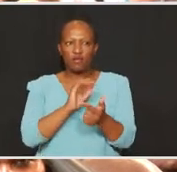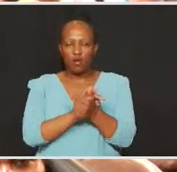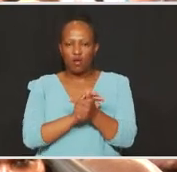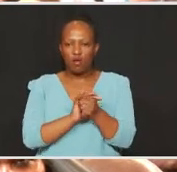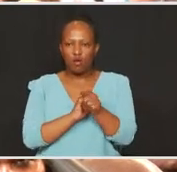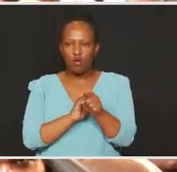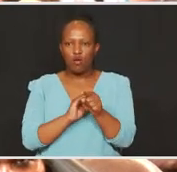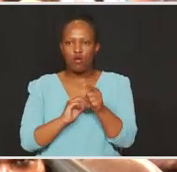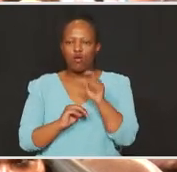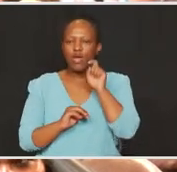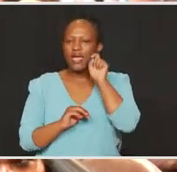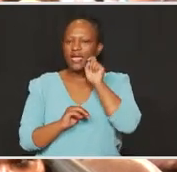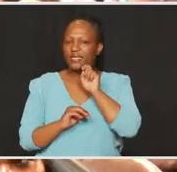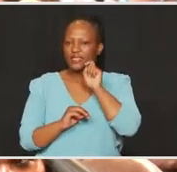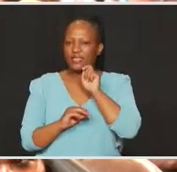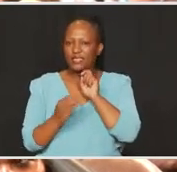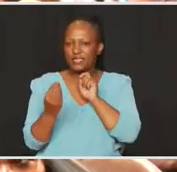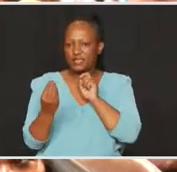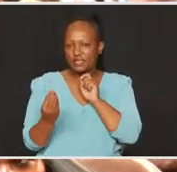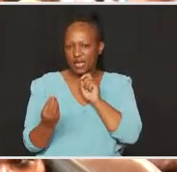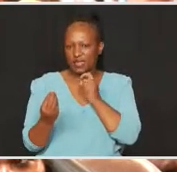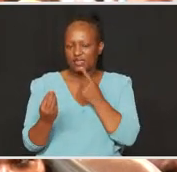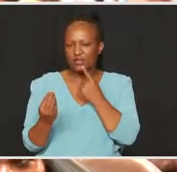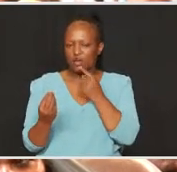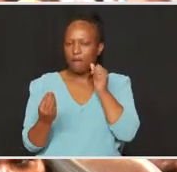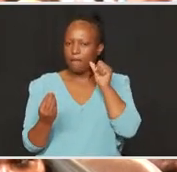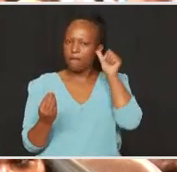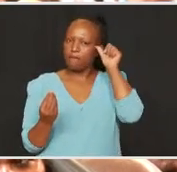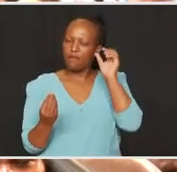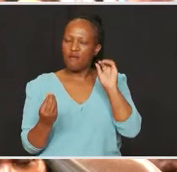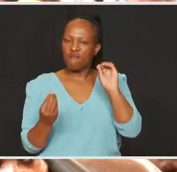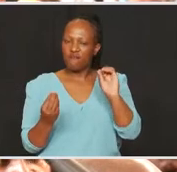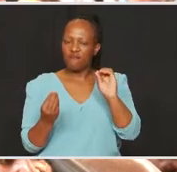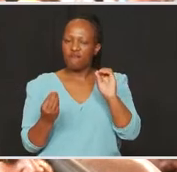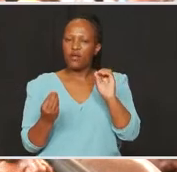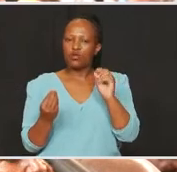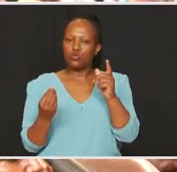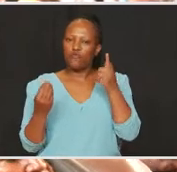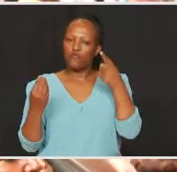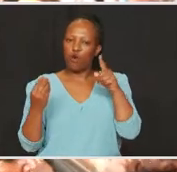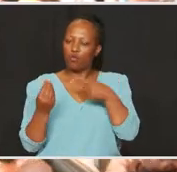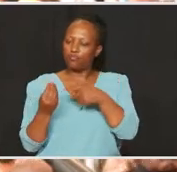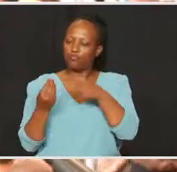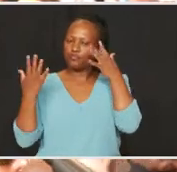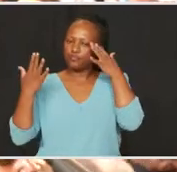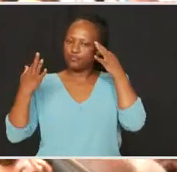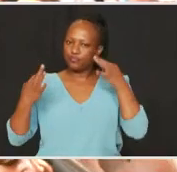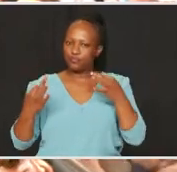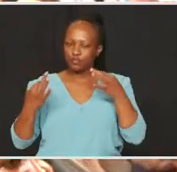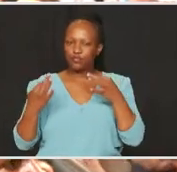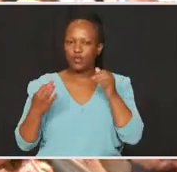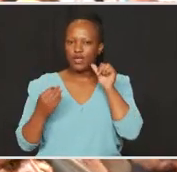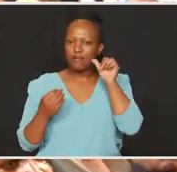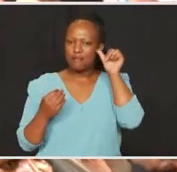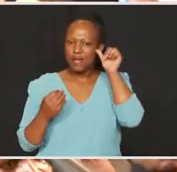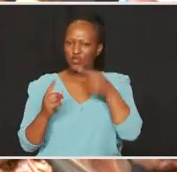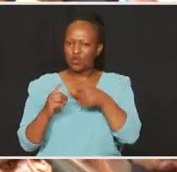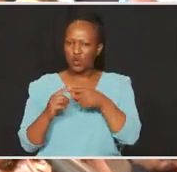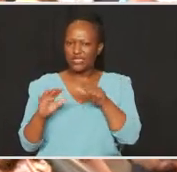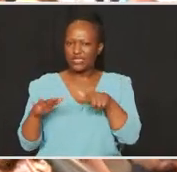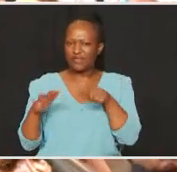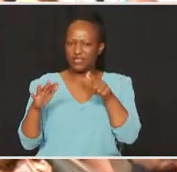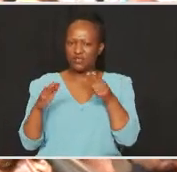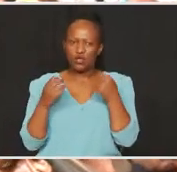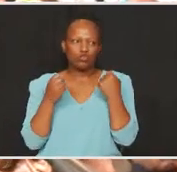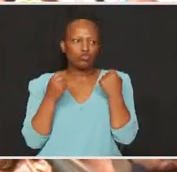with regard to the age at which a child is considered mature enough to make decisions a child is not considered mature enough at 17 to drive